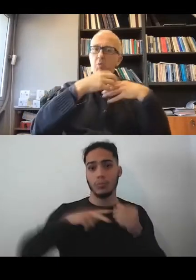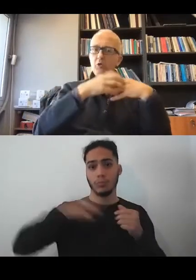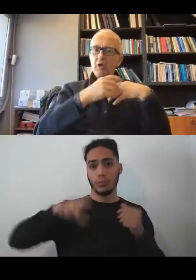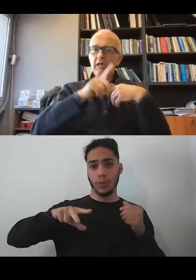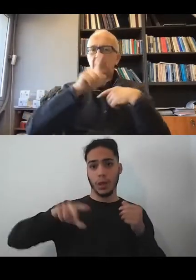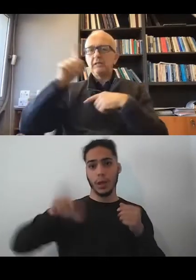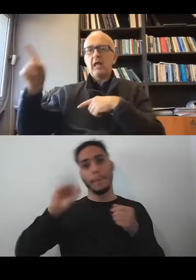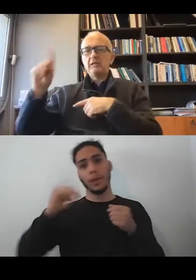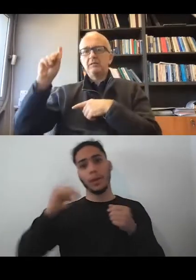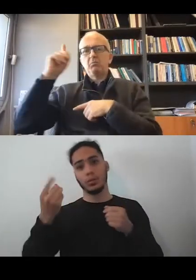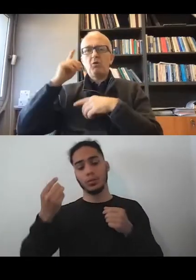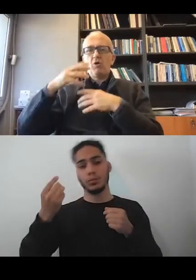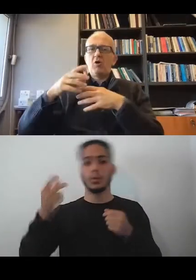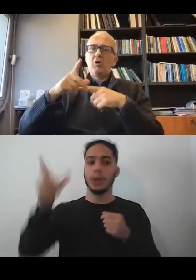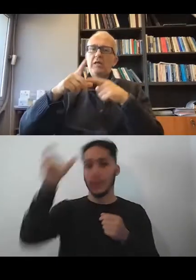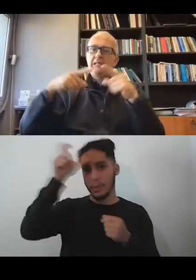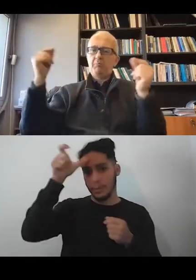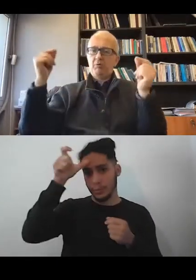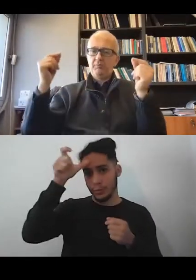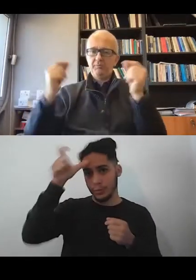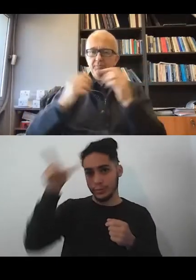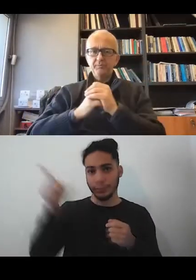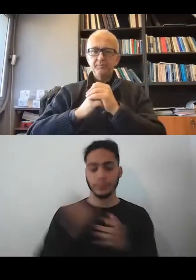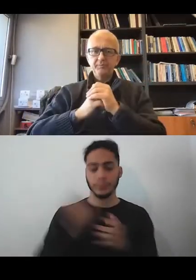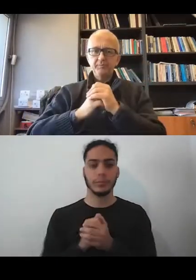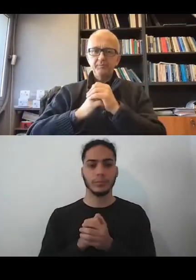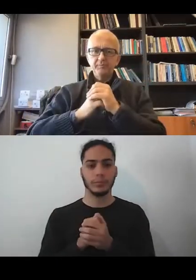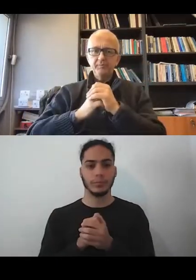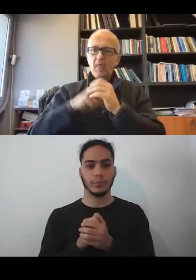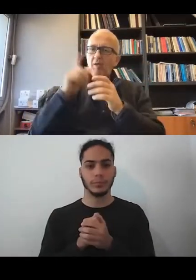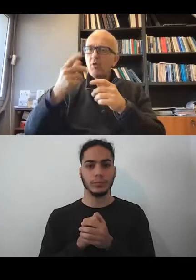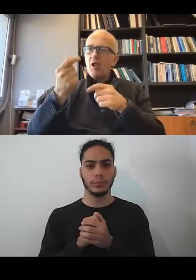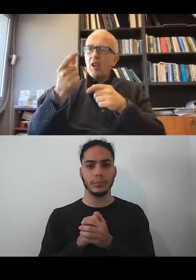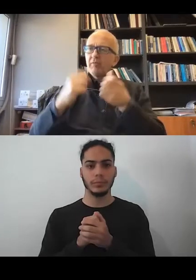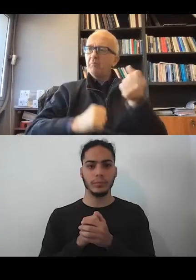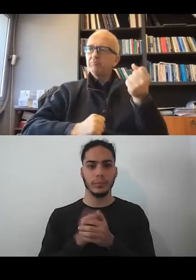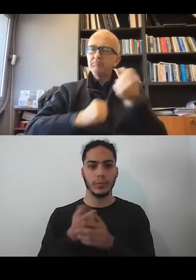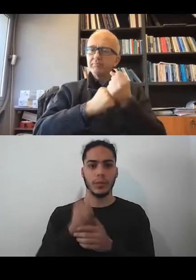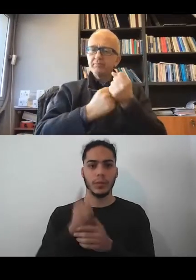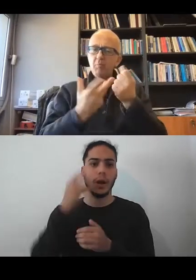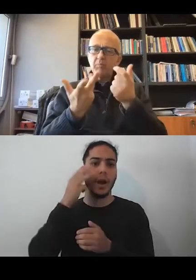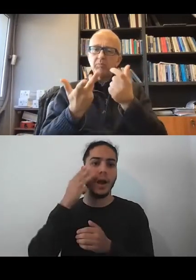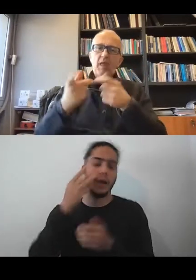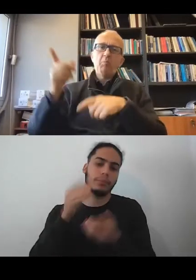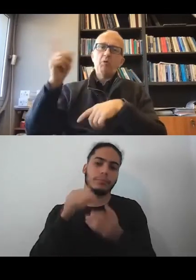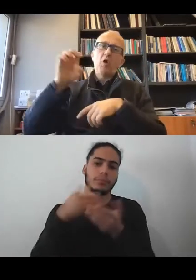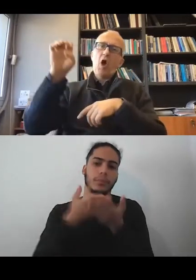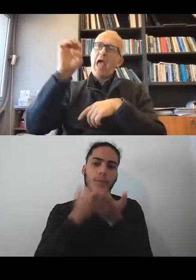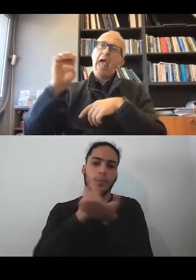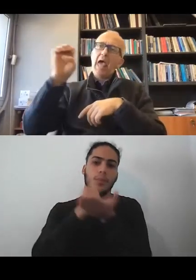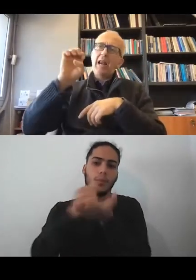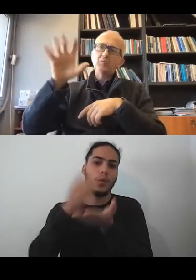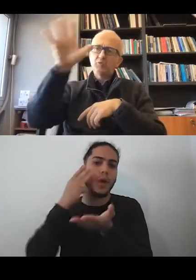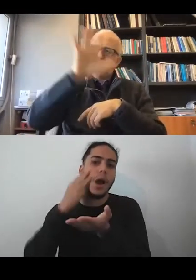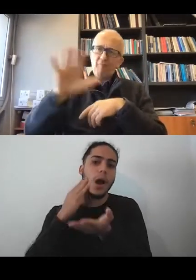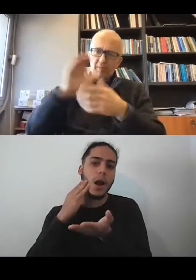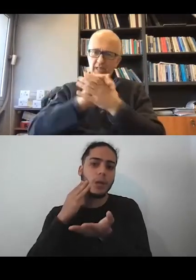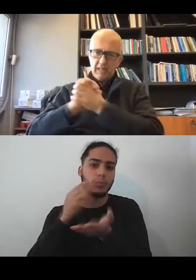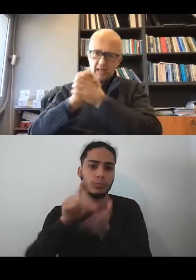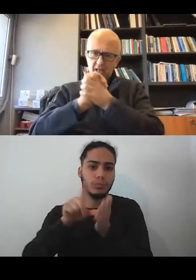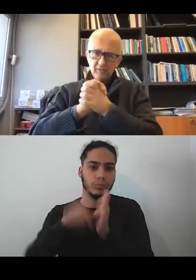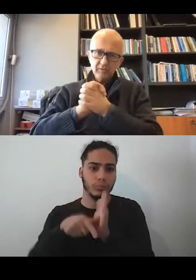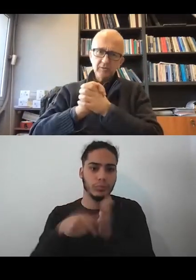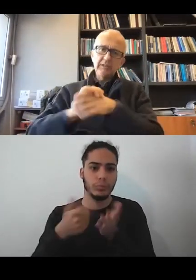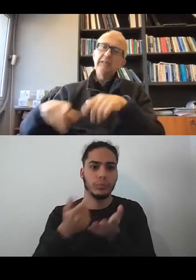from Cyprus. It is funded by the Erasmus Plus Action, and the funding agency is